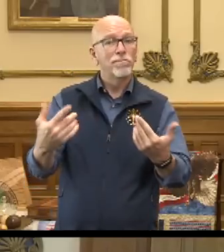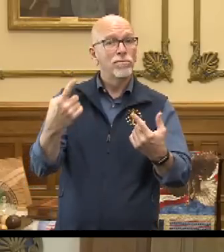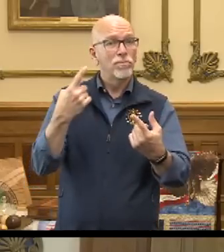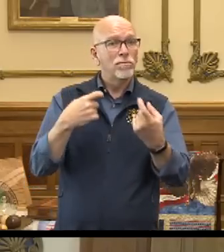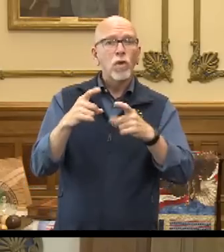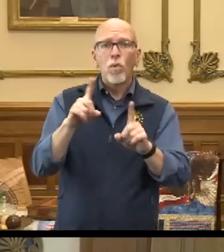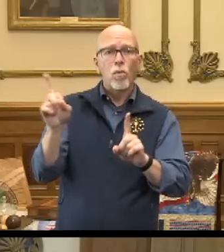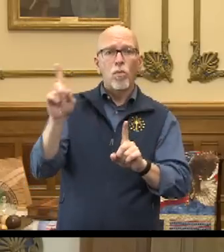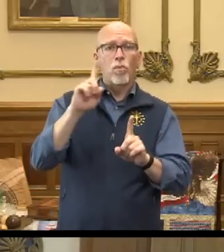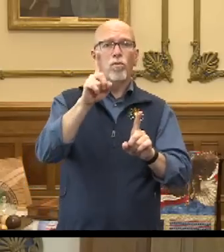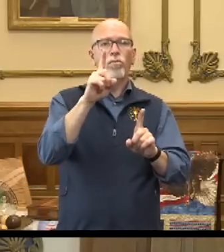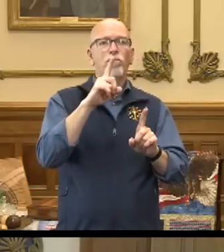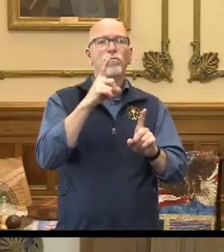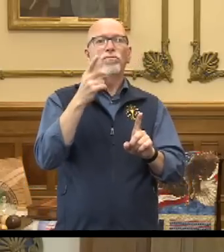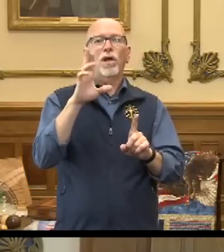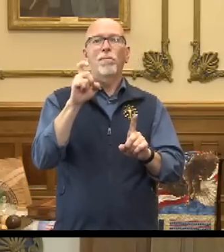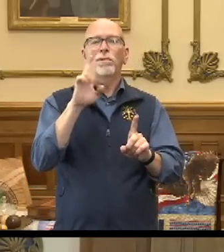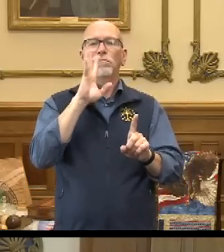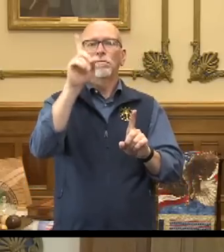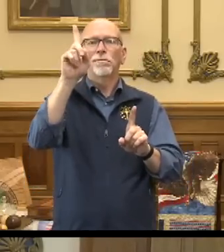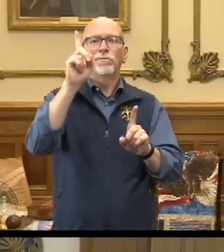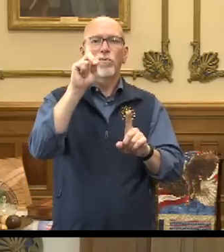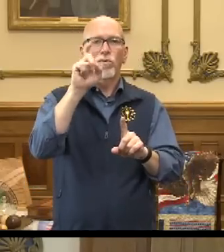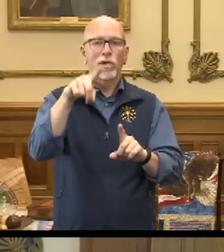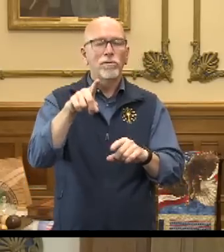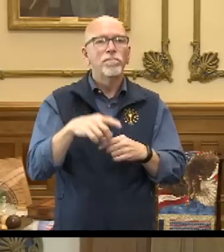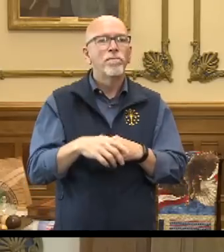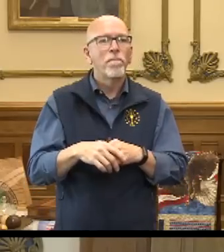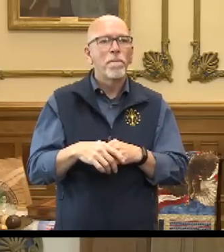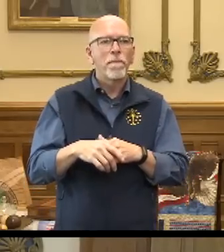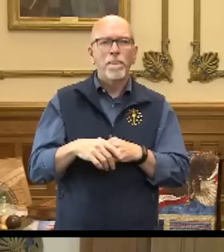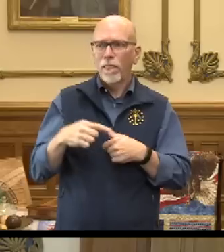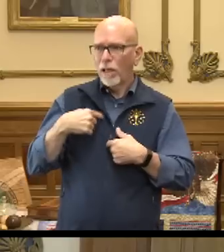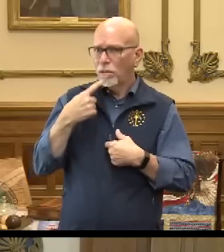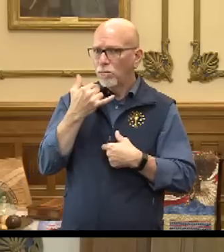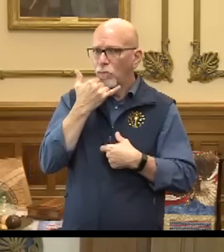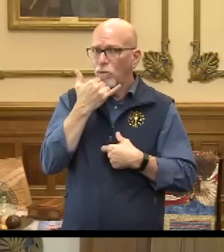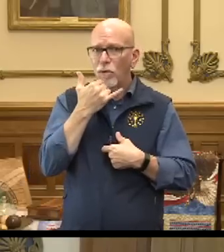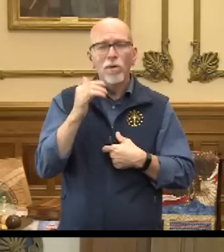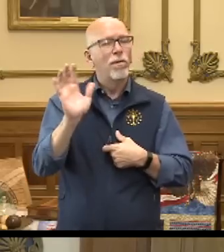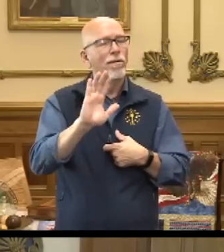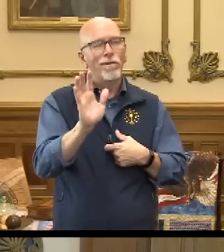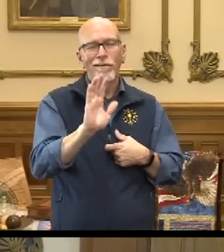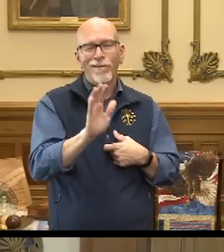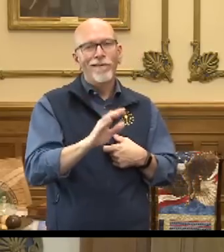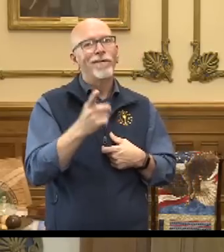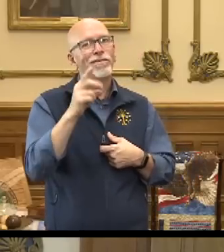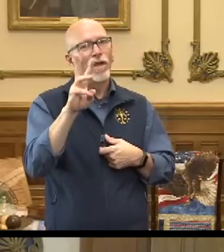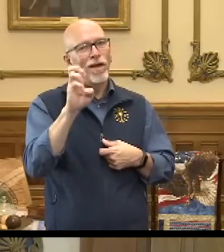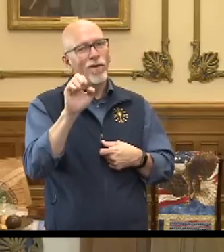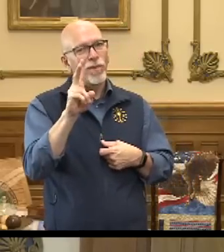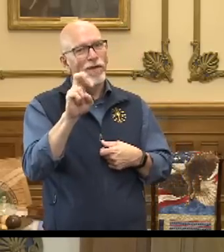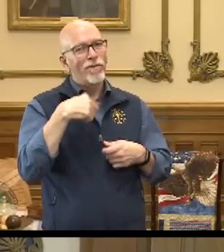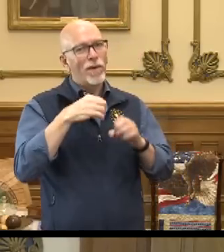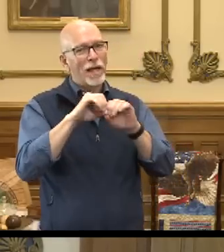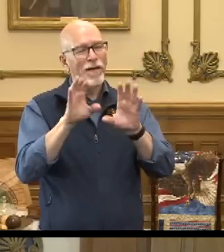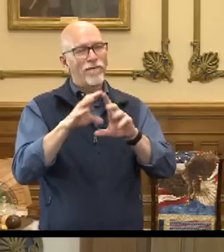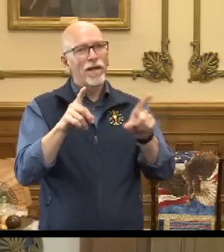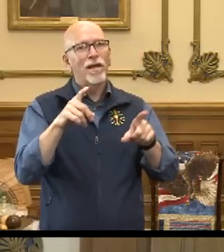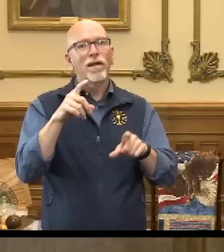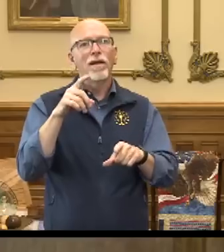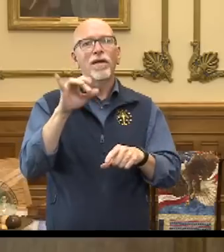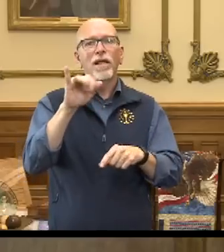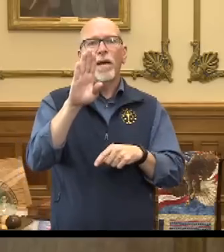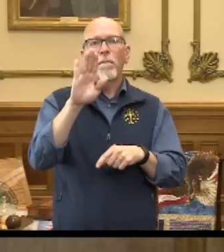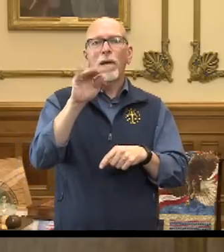oh. One correction. I Yes. just wanted to clarify that. What did I say? No, it was Dr. Weaver and I think. So the